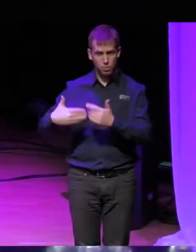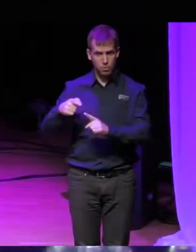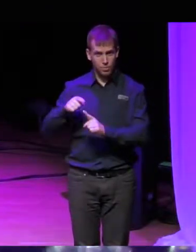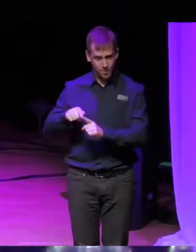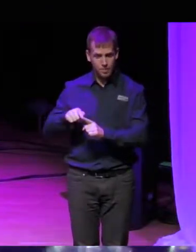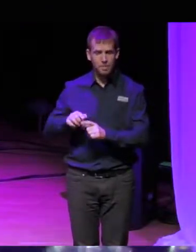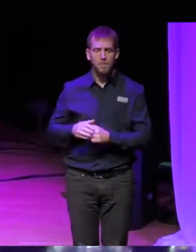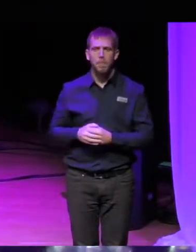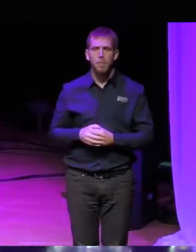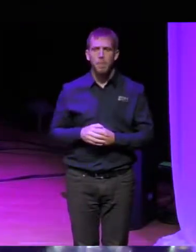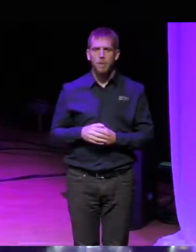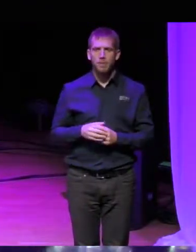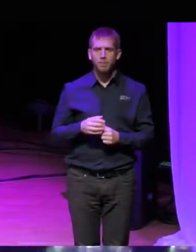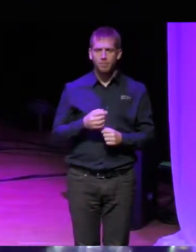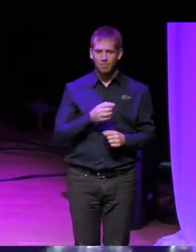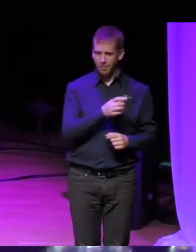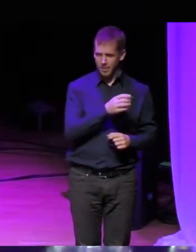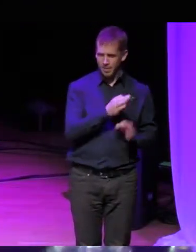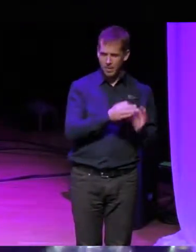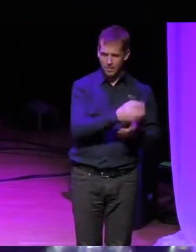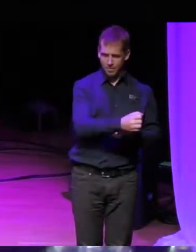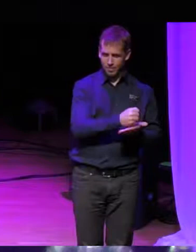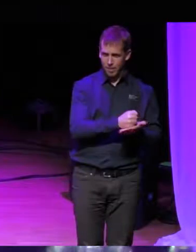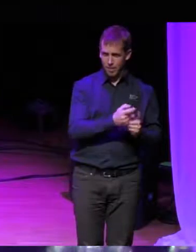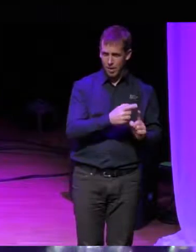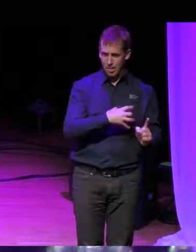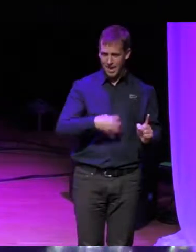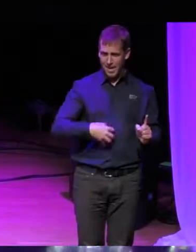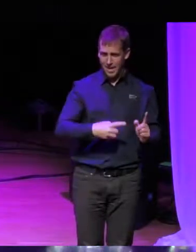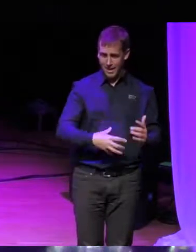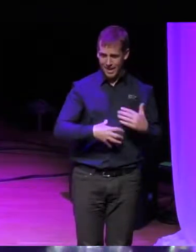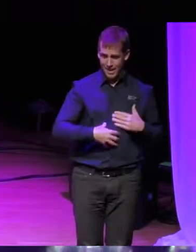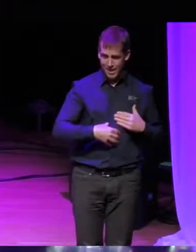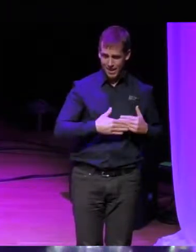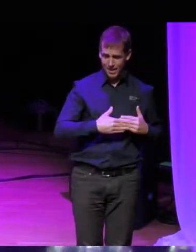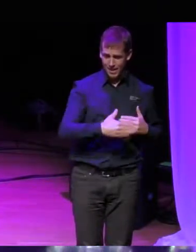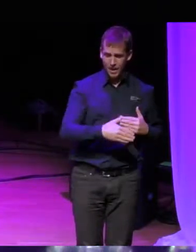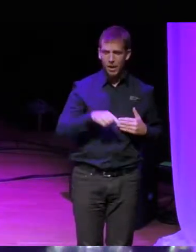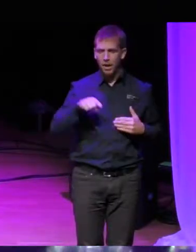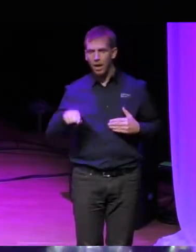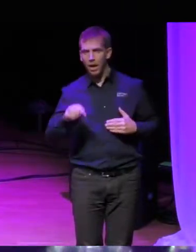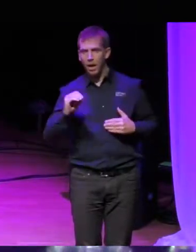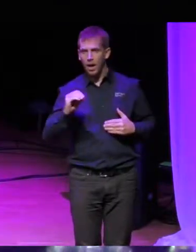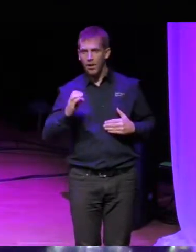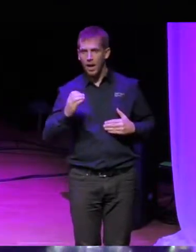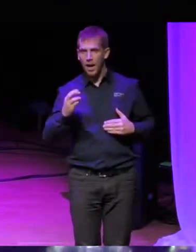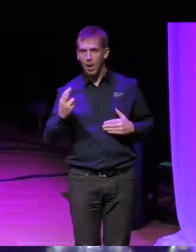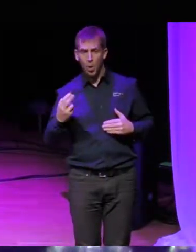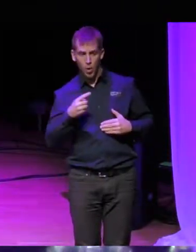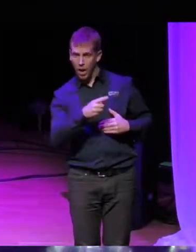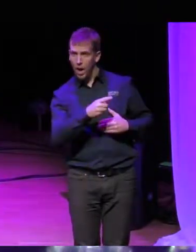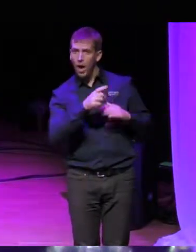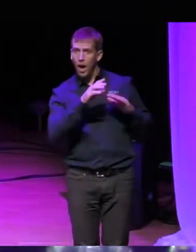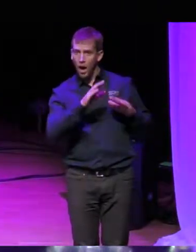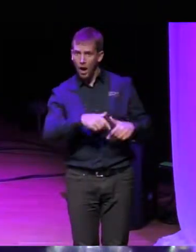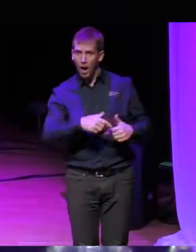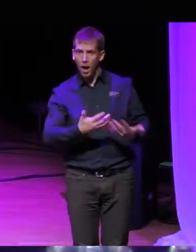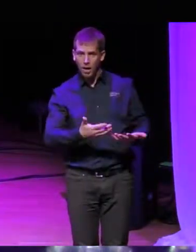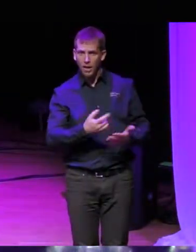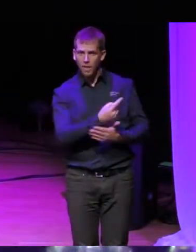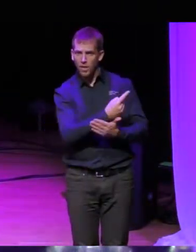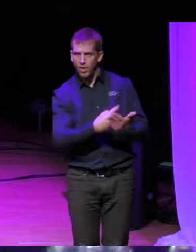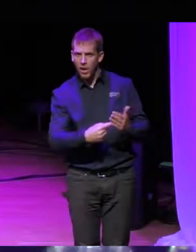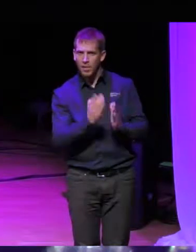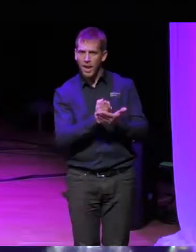And in the opening months of Trump's presidency, the ACLU reports that he has undermined reproductive rights,